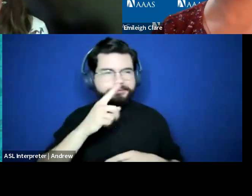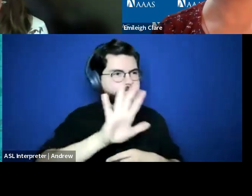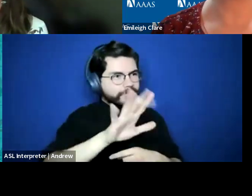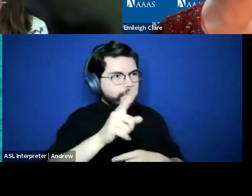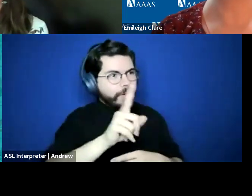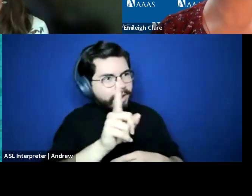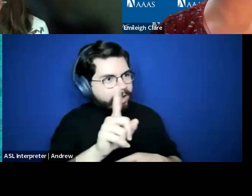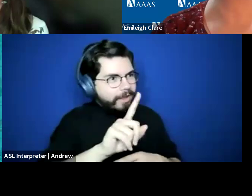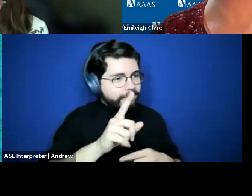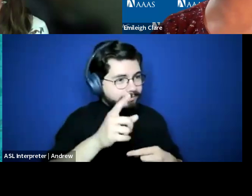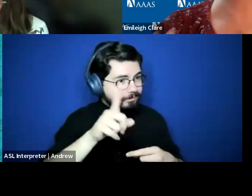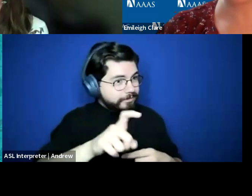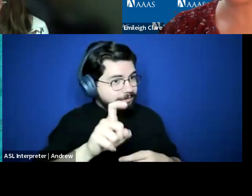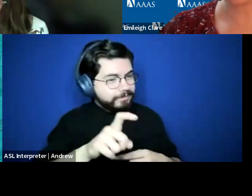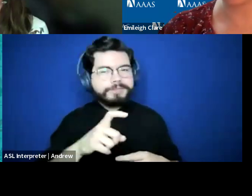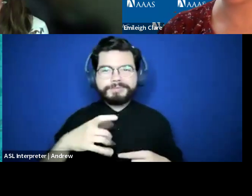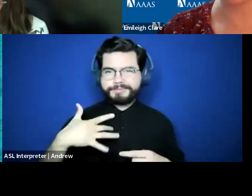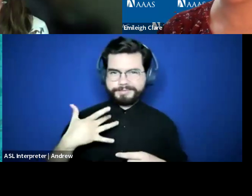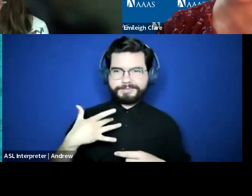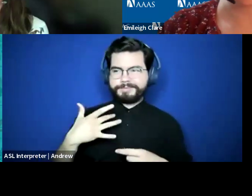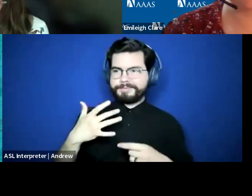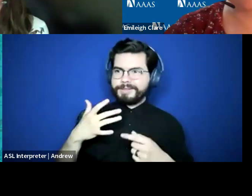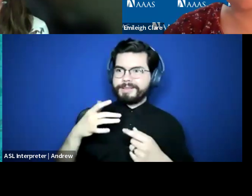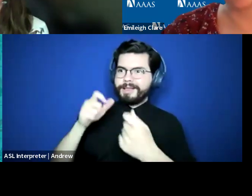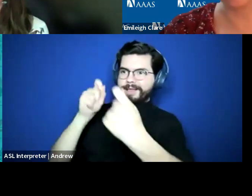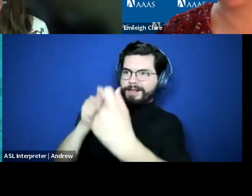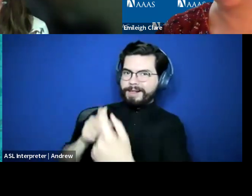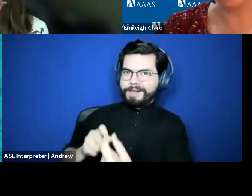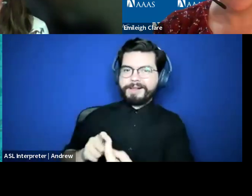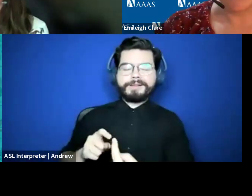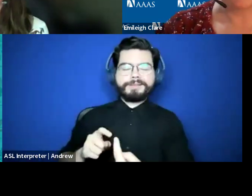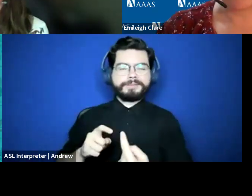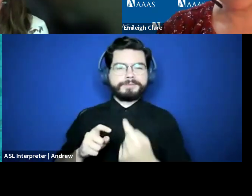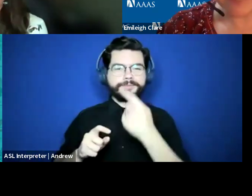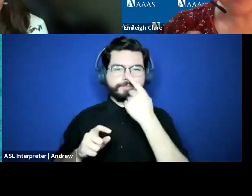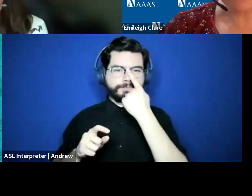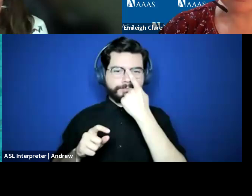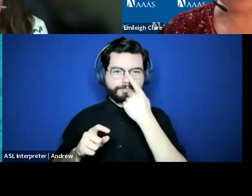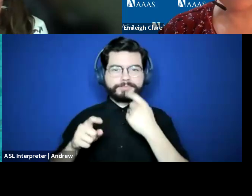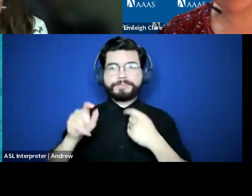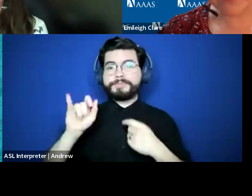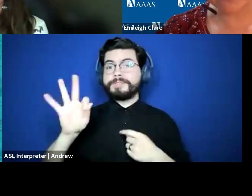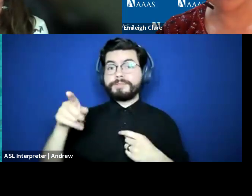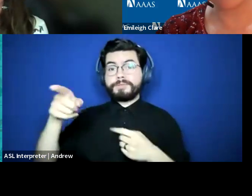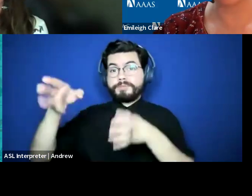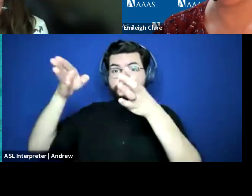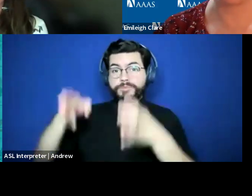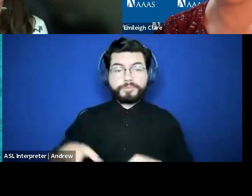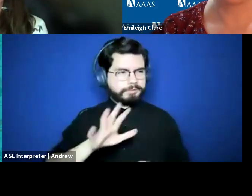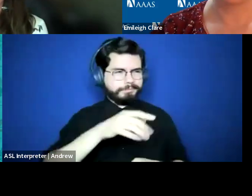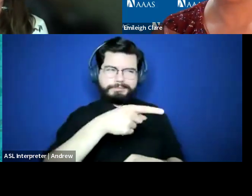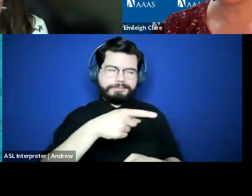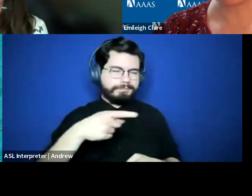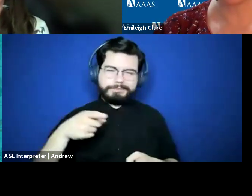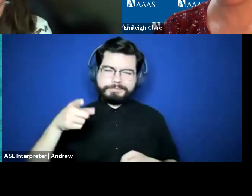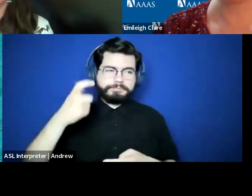If I bring up a couple things and they say that didn't work or I didn't have a good experience. I might try to bring up some other things.